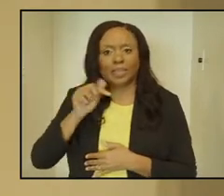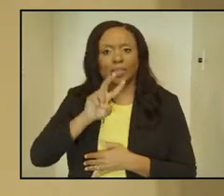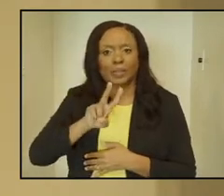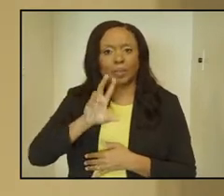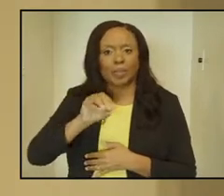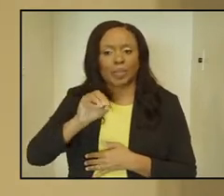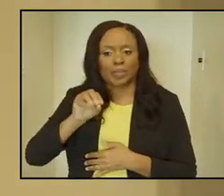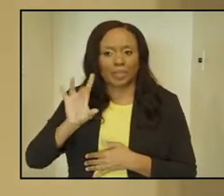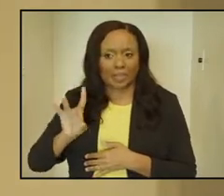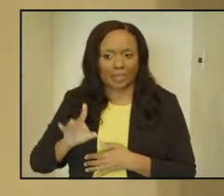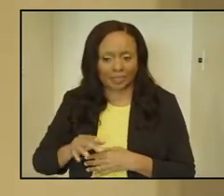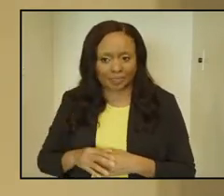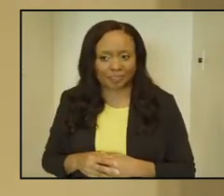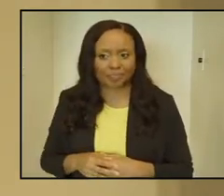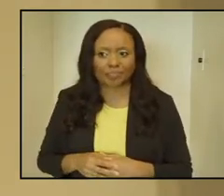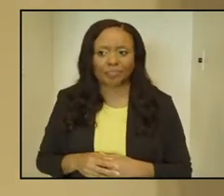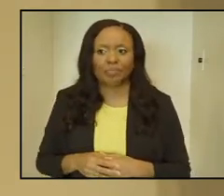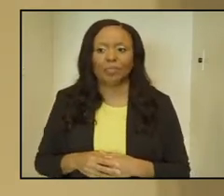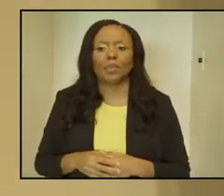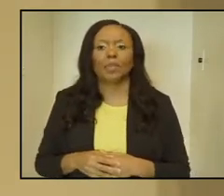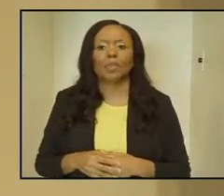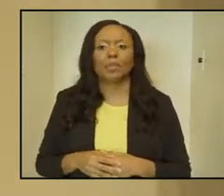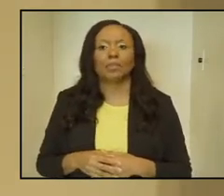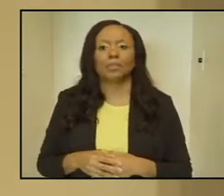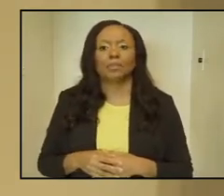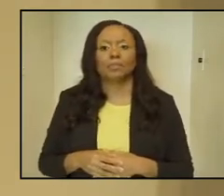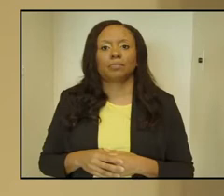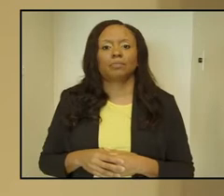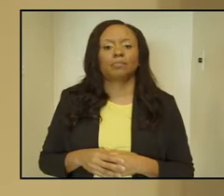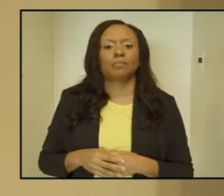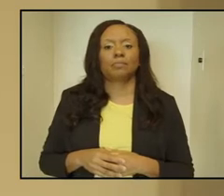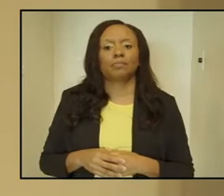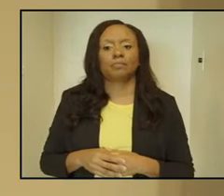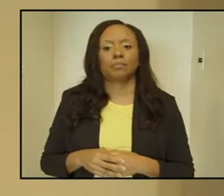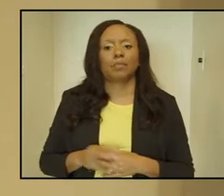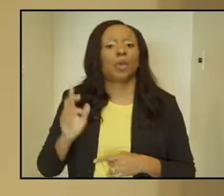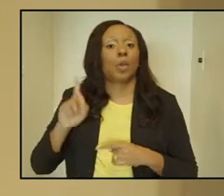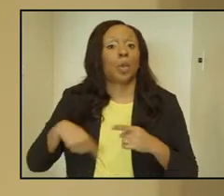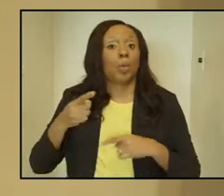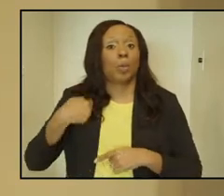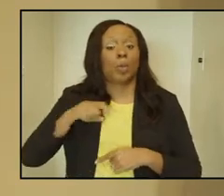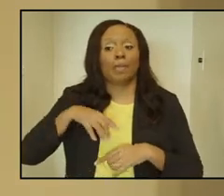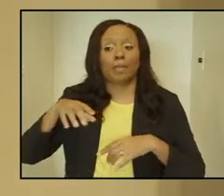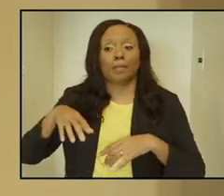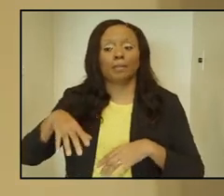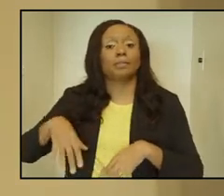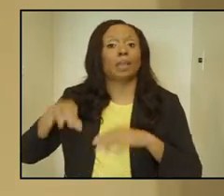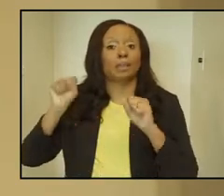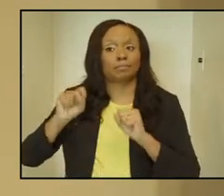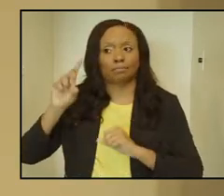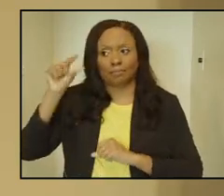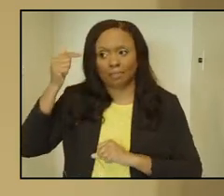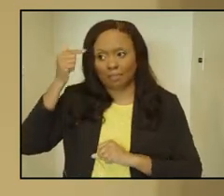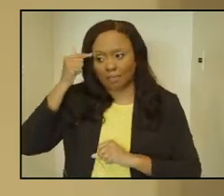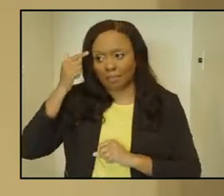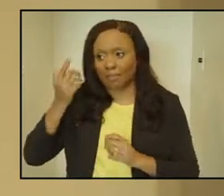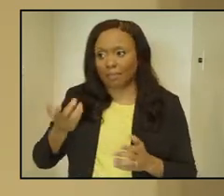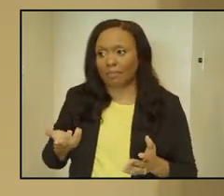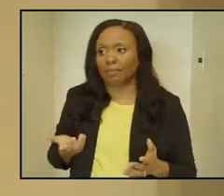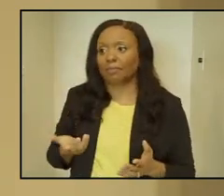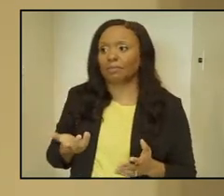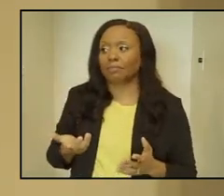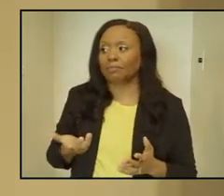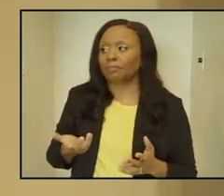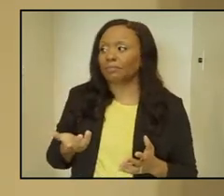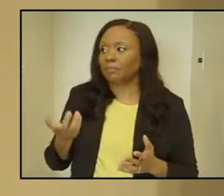2008. When we came in, we had a series of engagements with the corporate registry and with your predecessor,